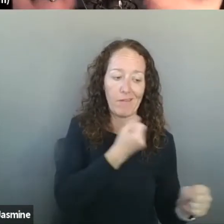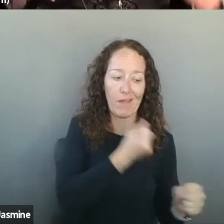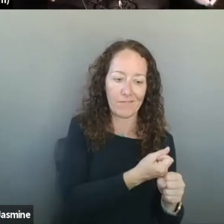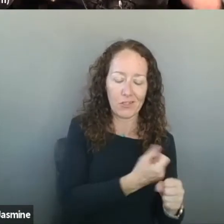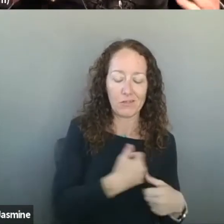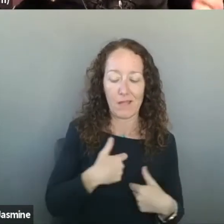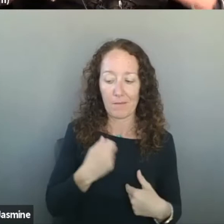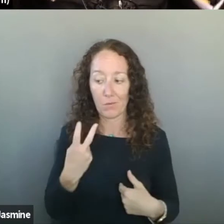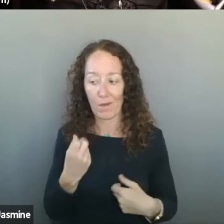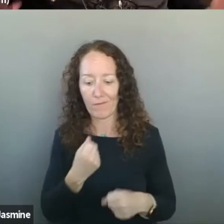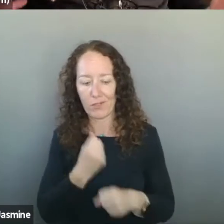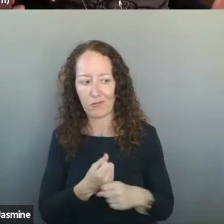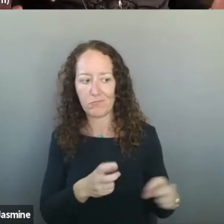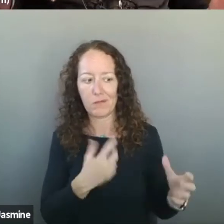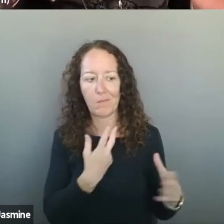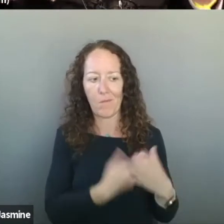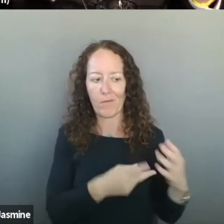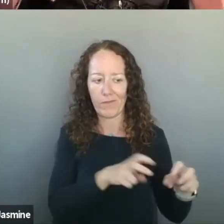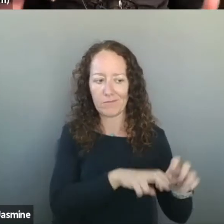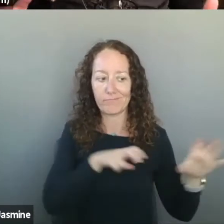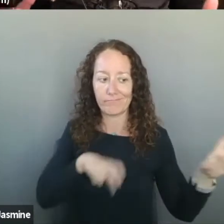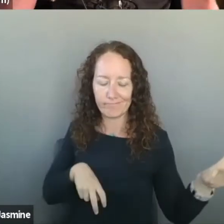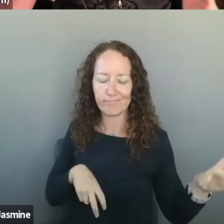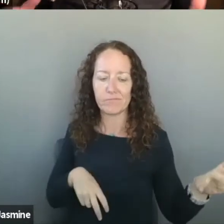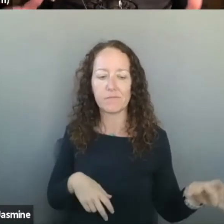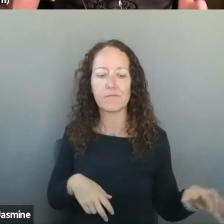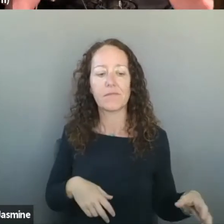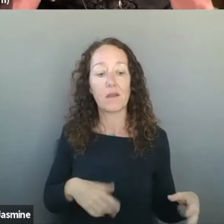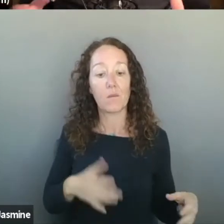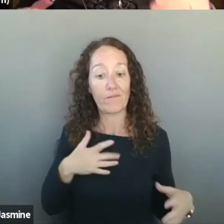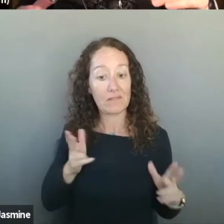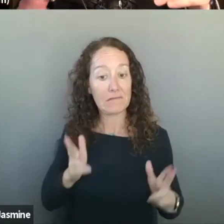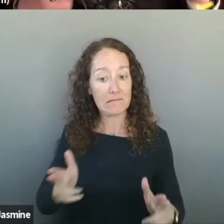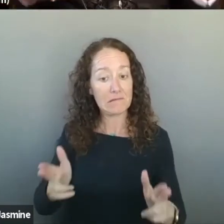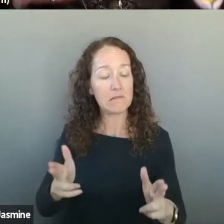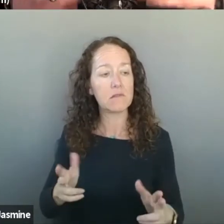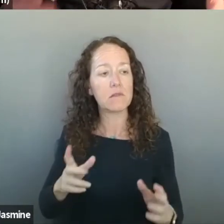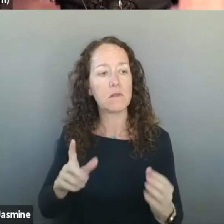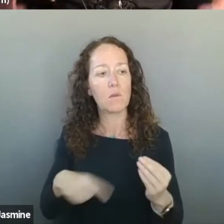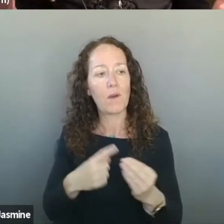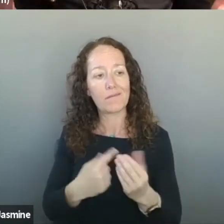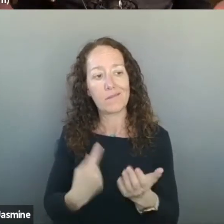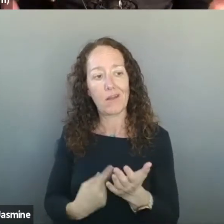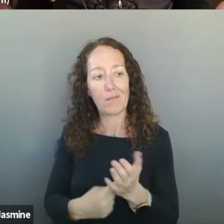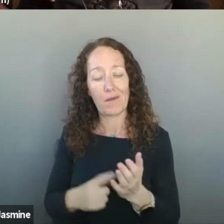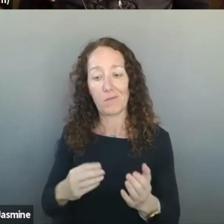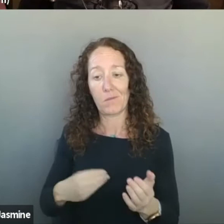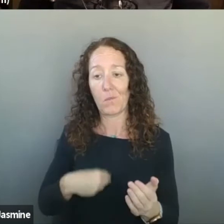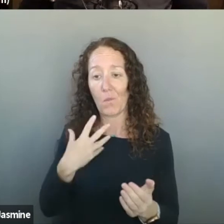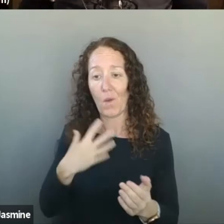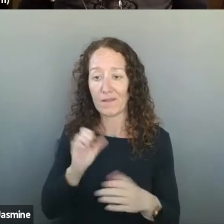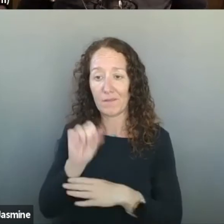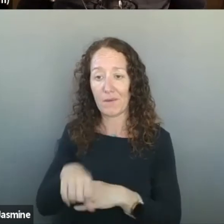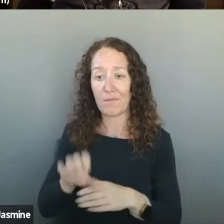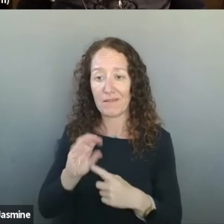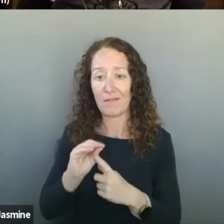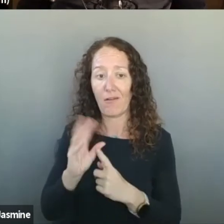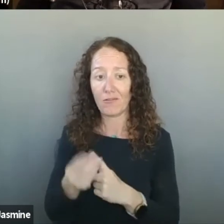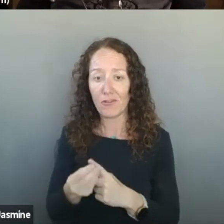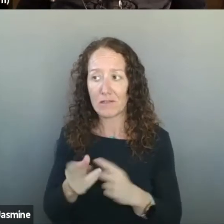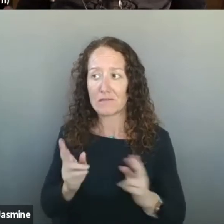I recognize that just a sense of urgency is a characteristics of white supremacy culture, but there is a sense of urgency. I have 4 months left in this